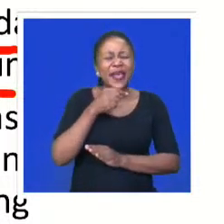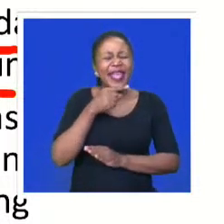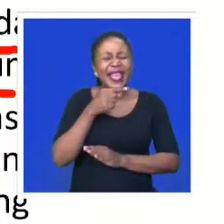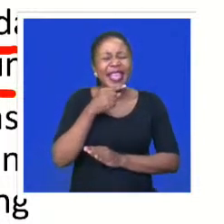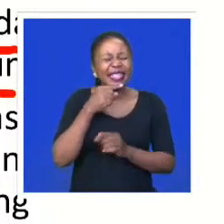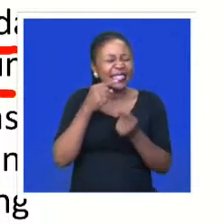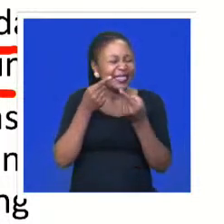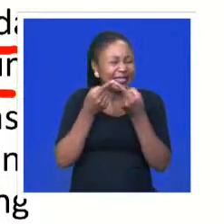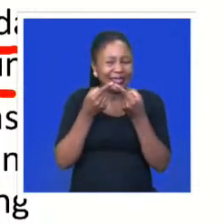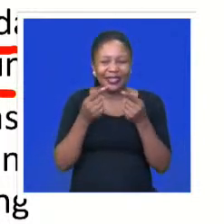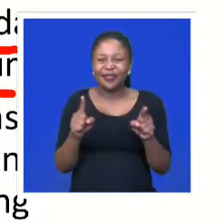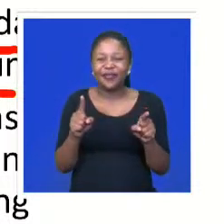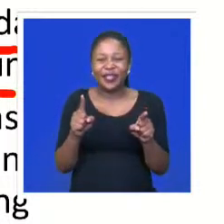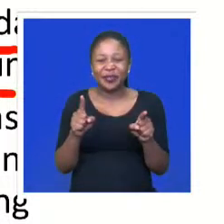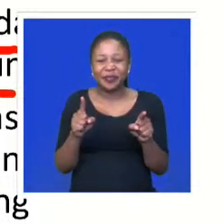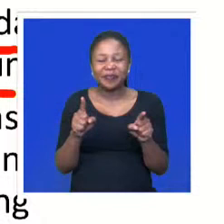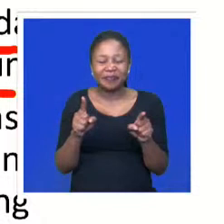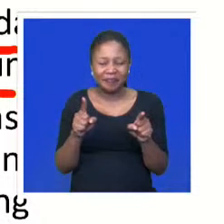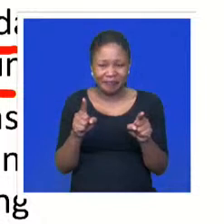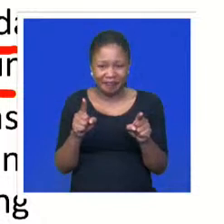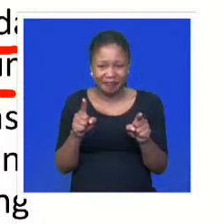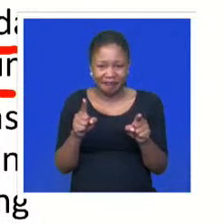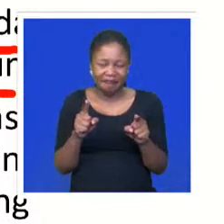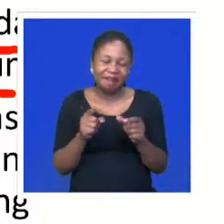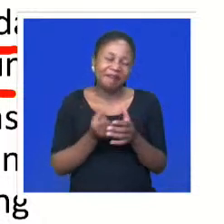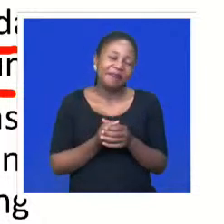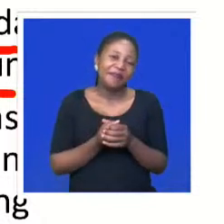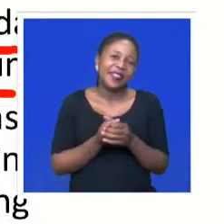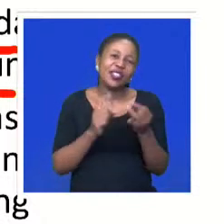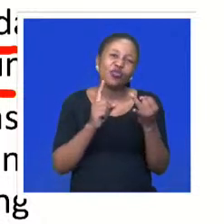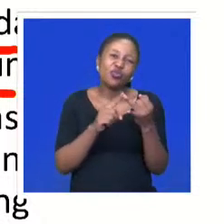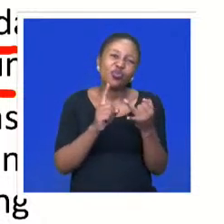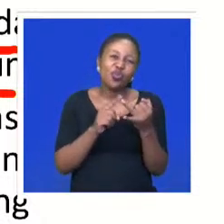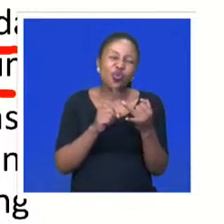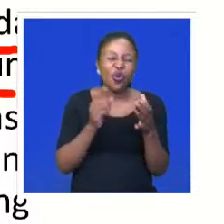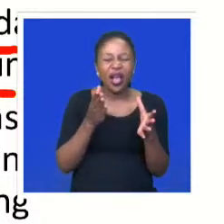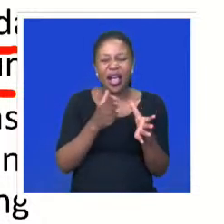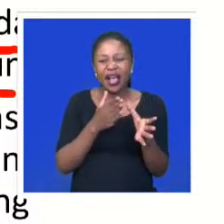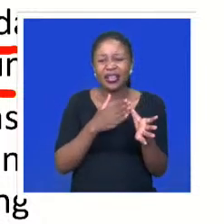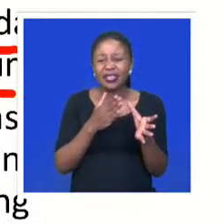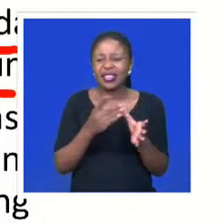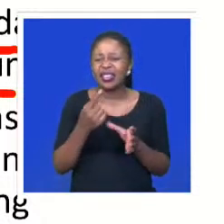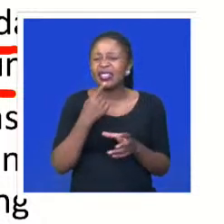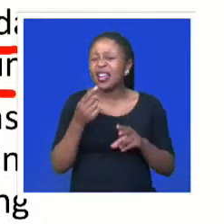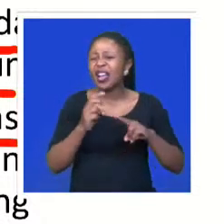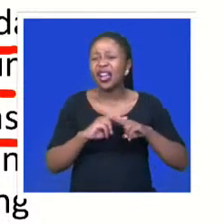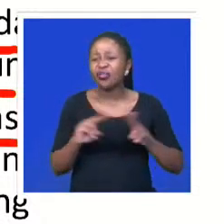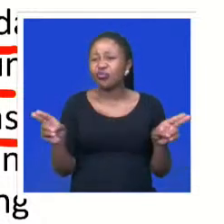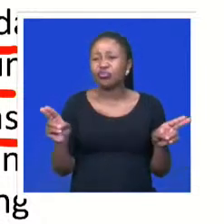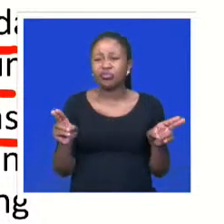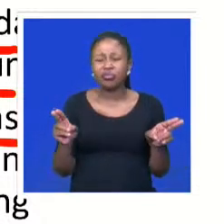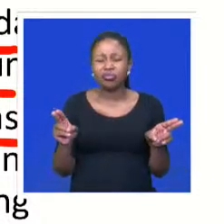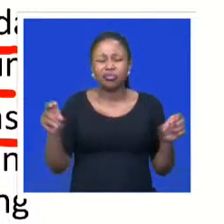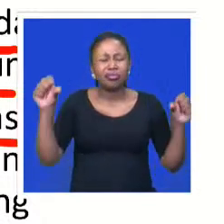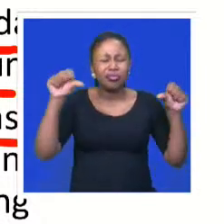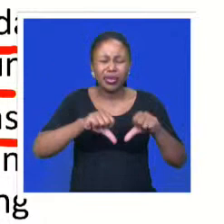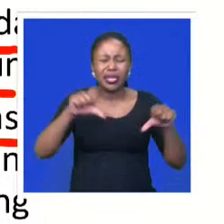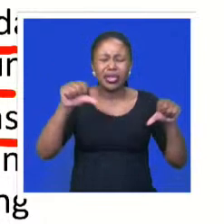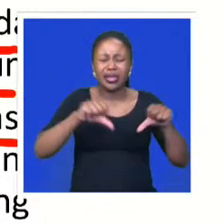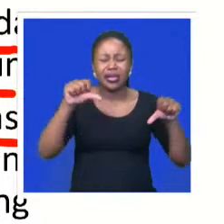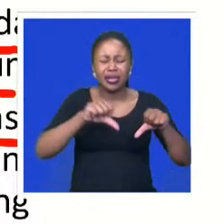Okay, and another person can say no, God was not justified to create man on the last